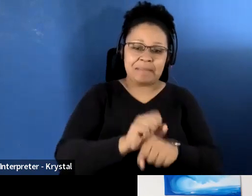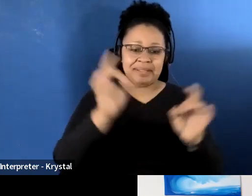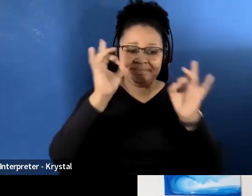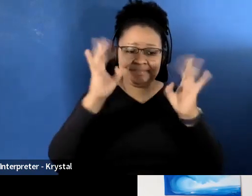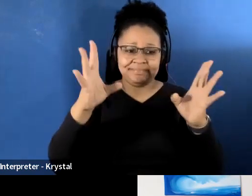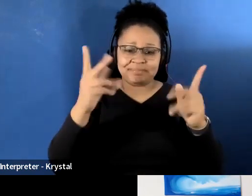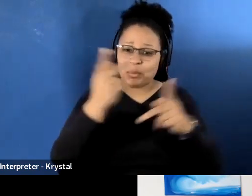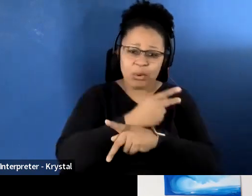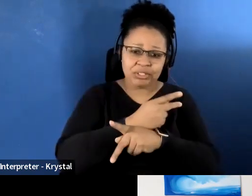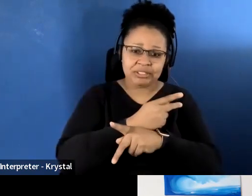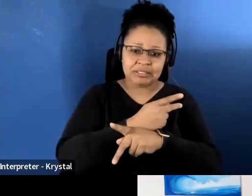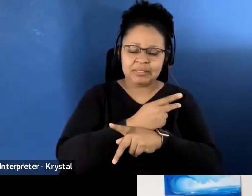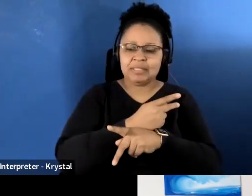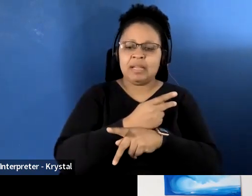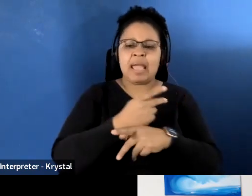I will tell you mine.